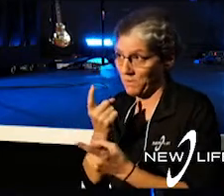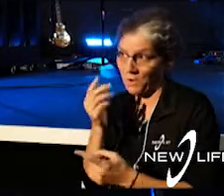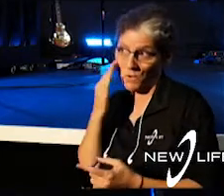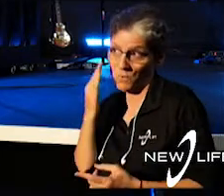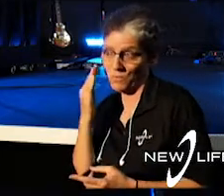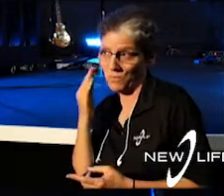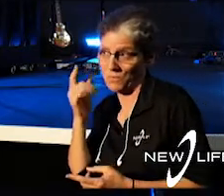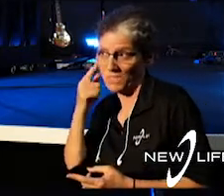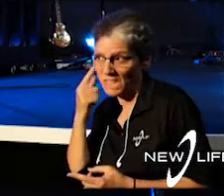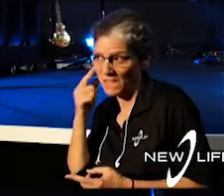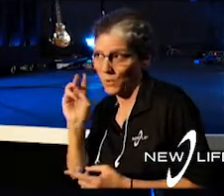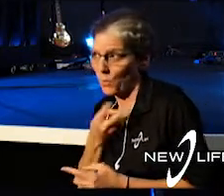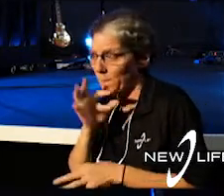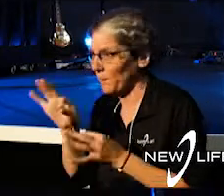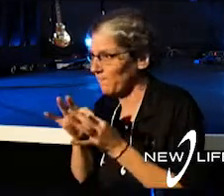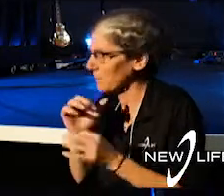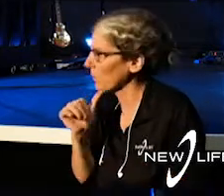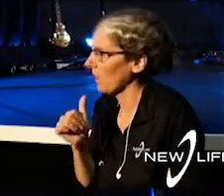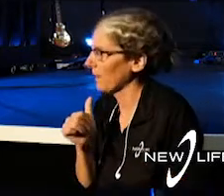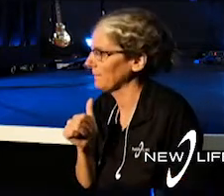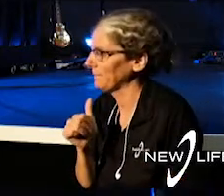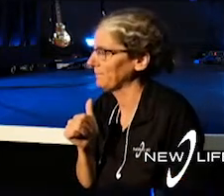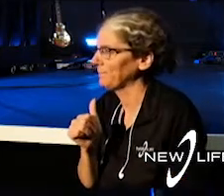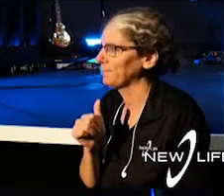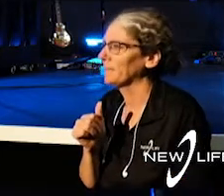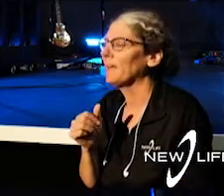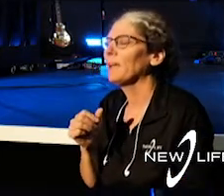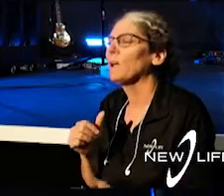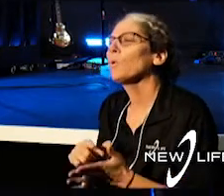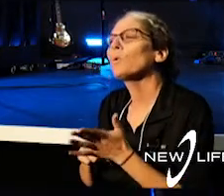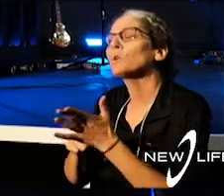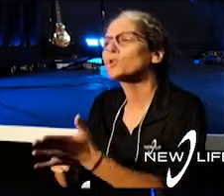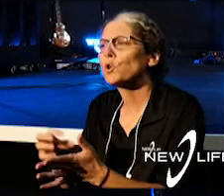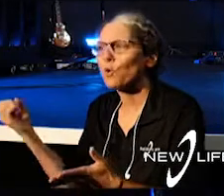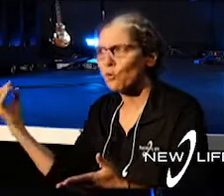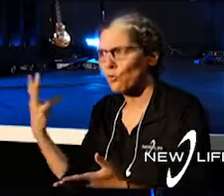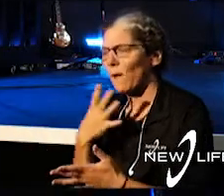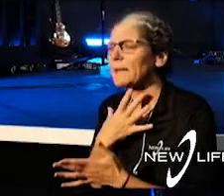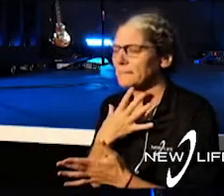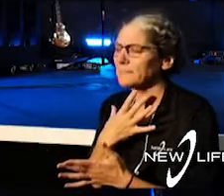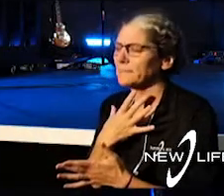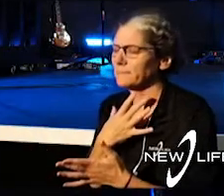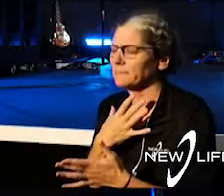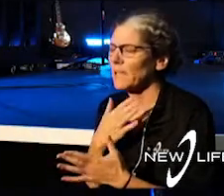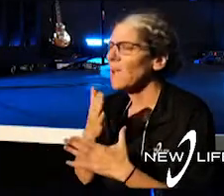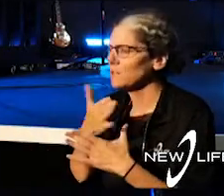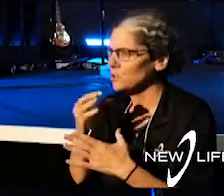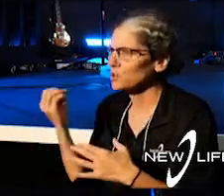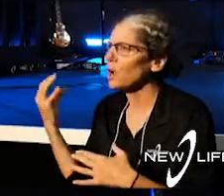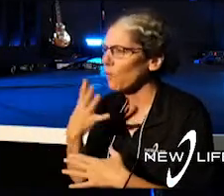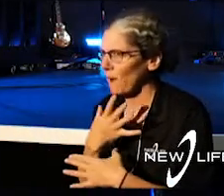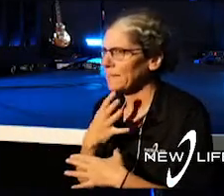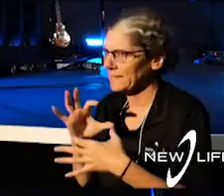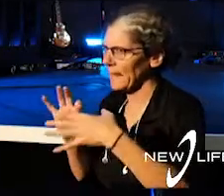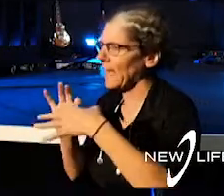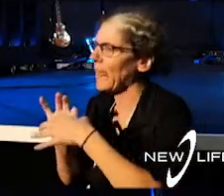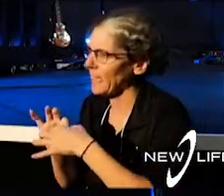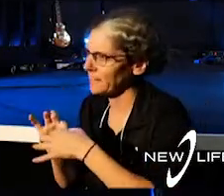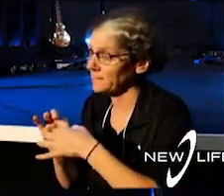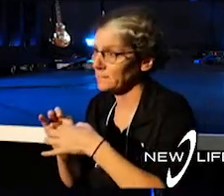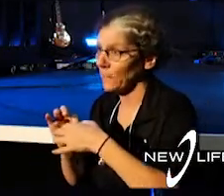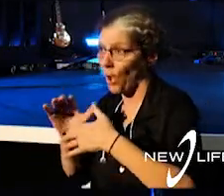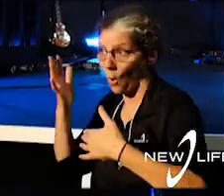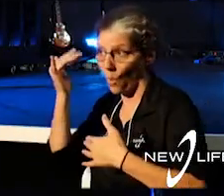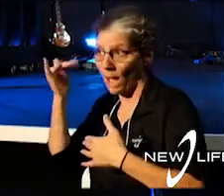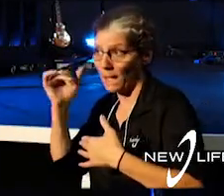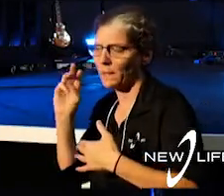Let's show the world what grace looks like. And we can share grace because we know what it's like to receive